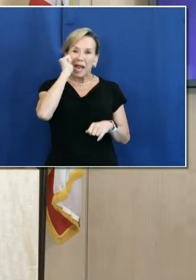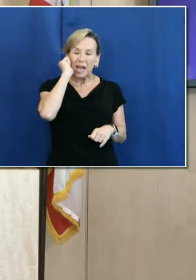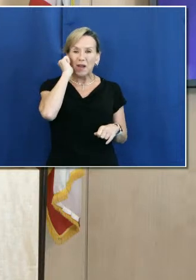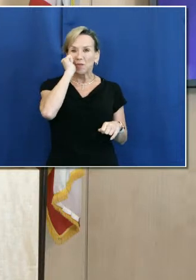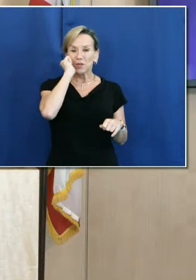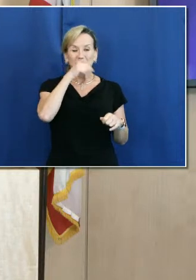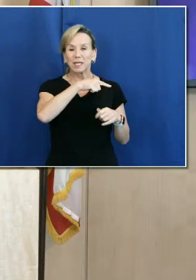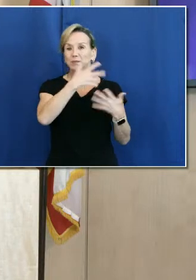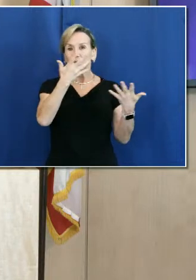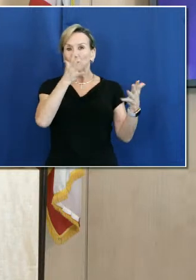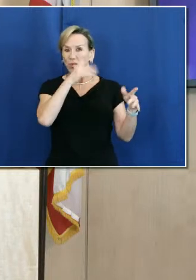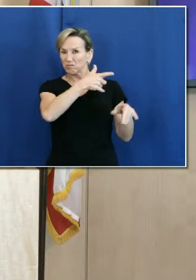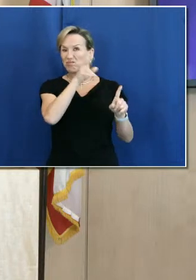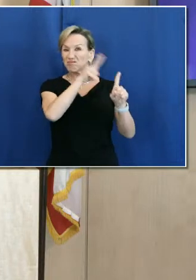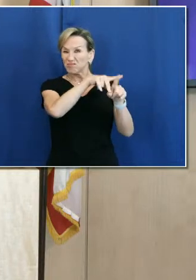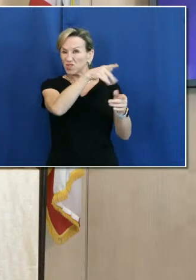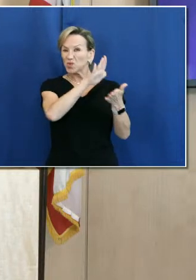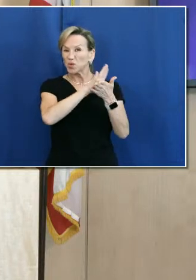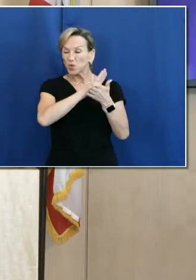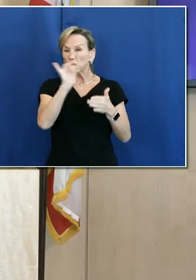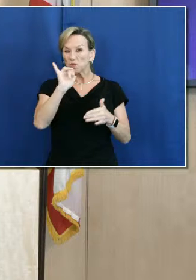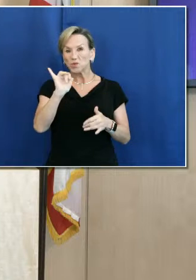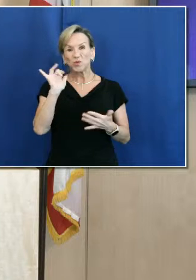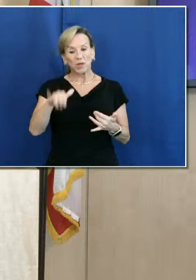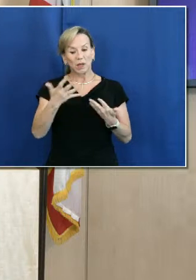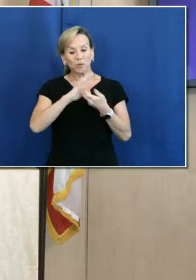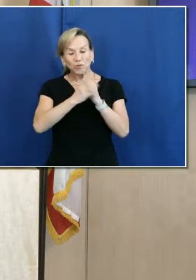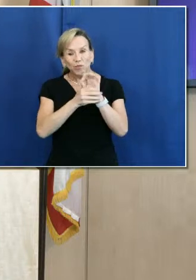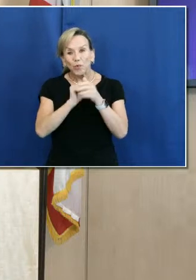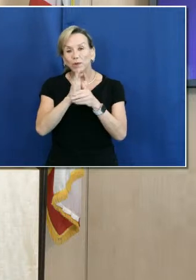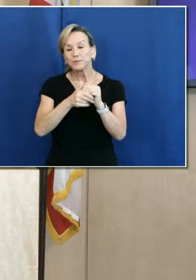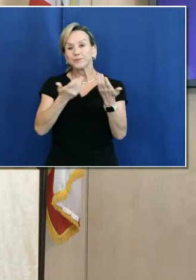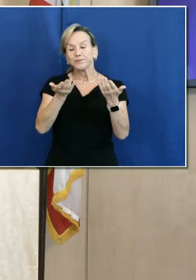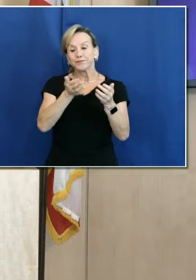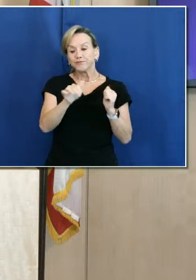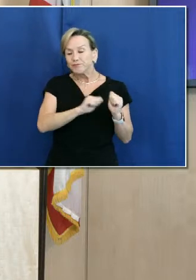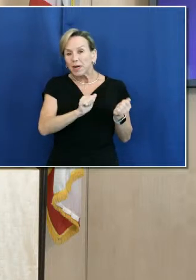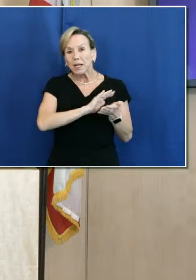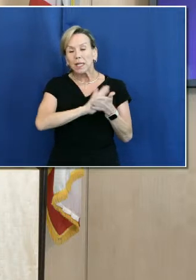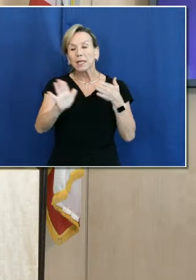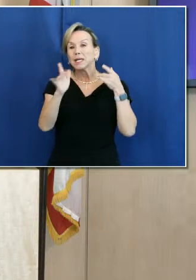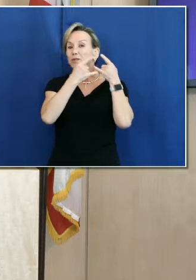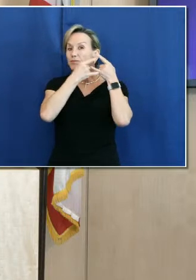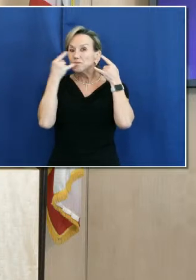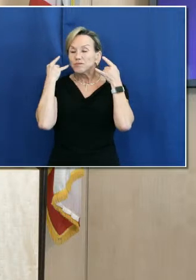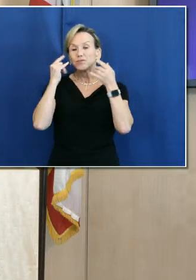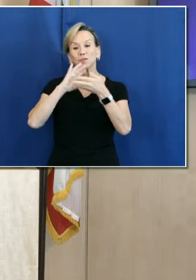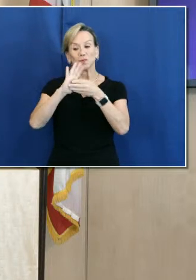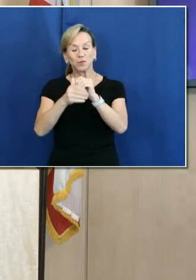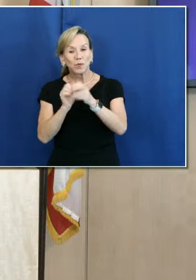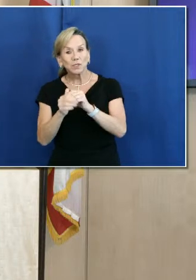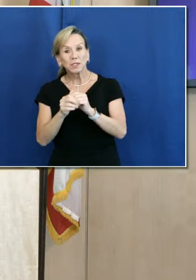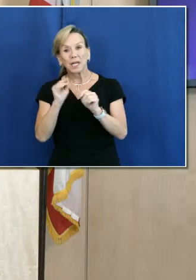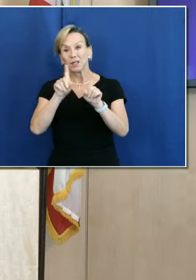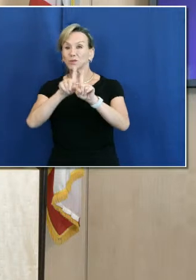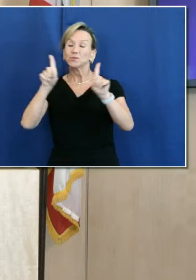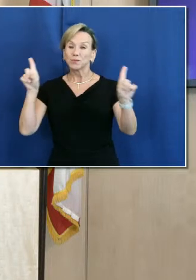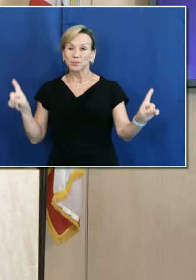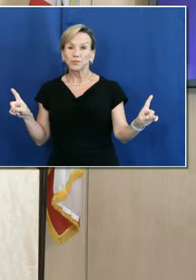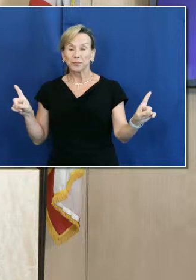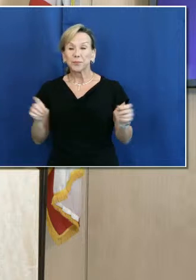briefing, washing hands, sanitation, facial coverings, as well as social